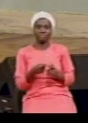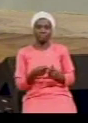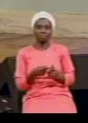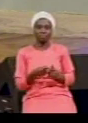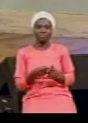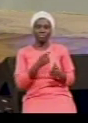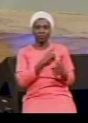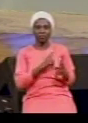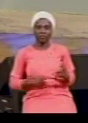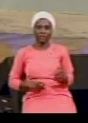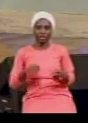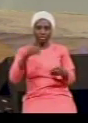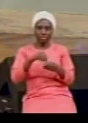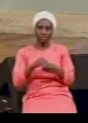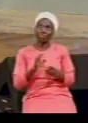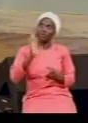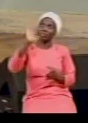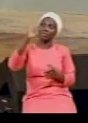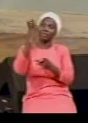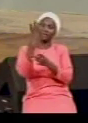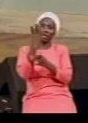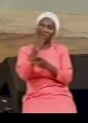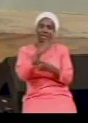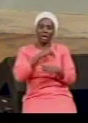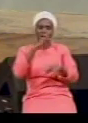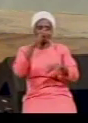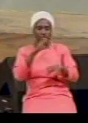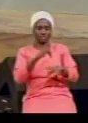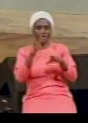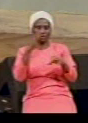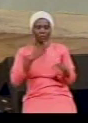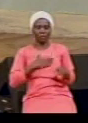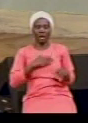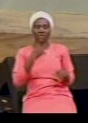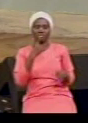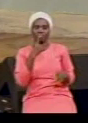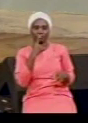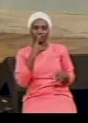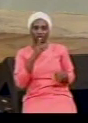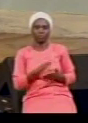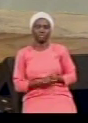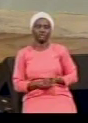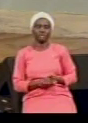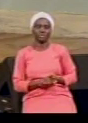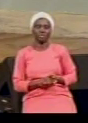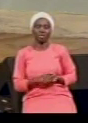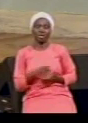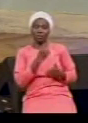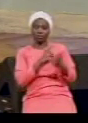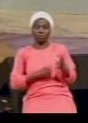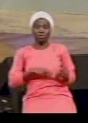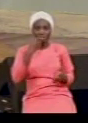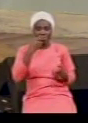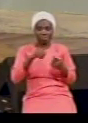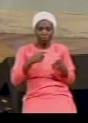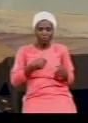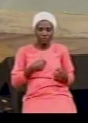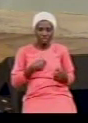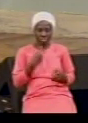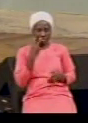put forth his hand and touched my mouth. And the Lord said unto me,